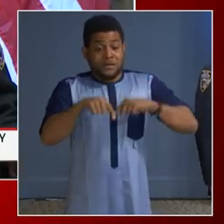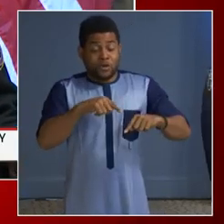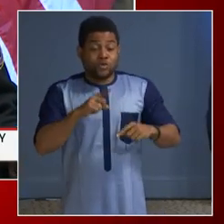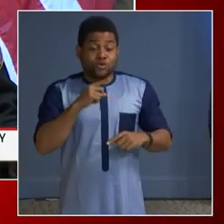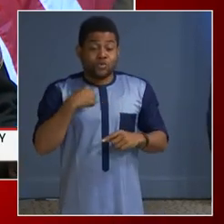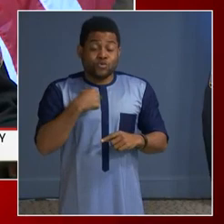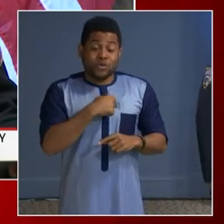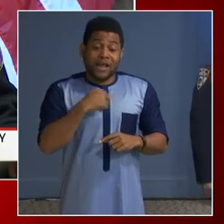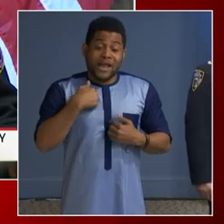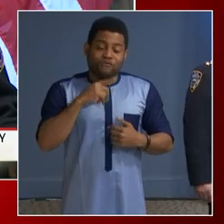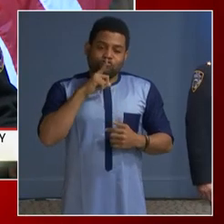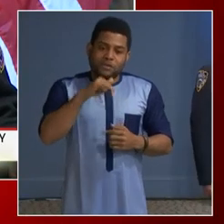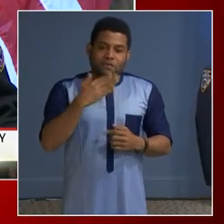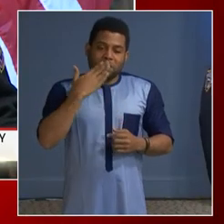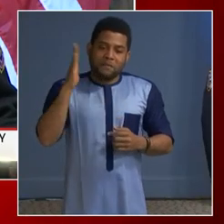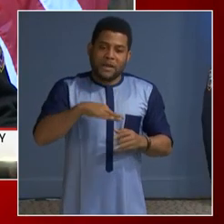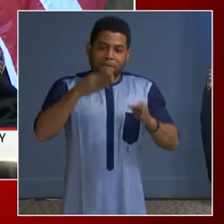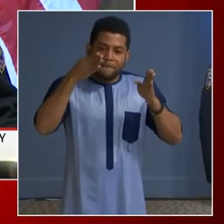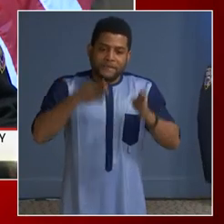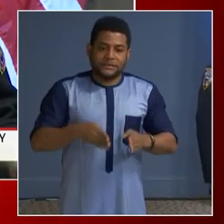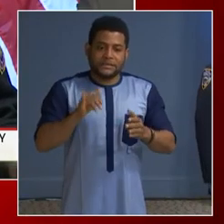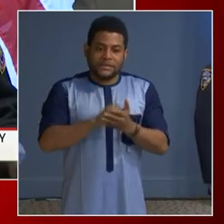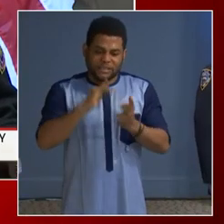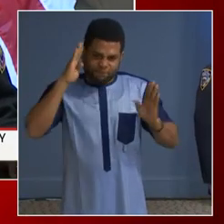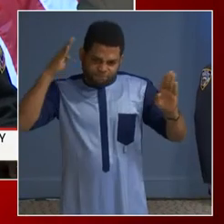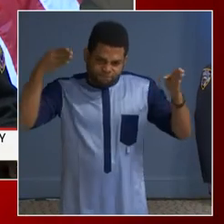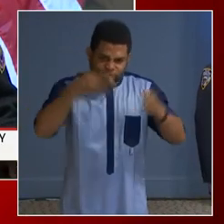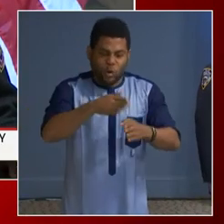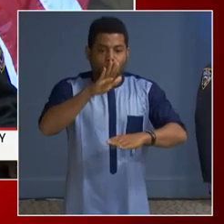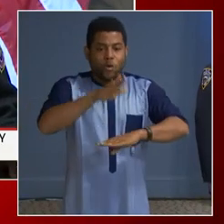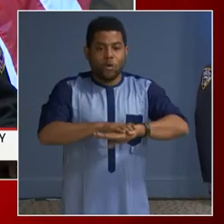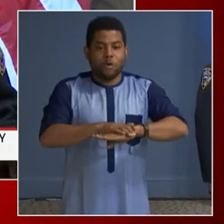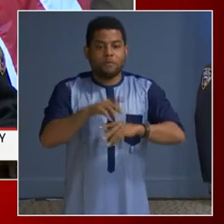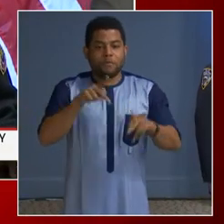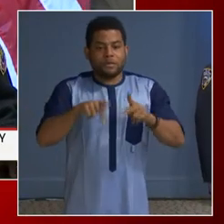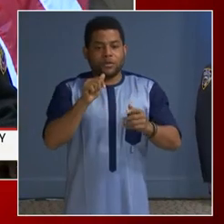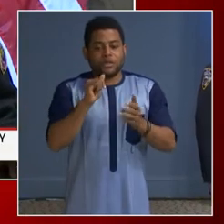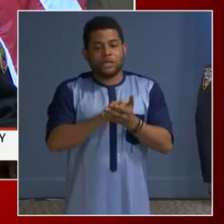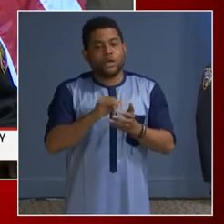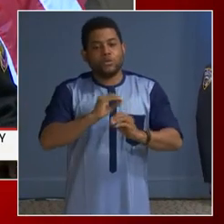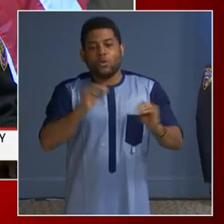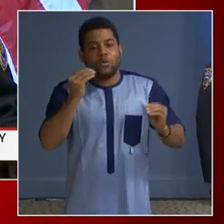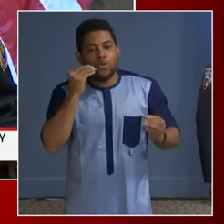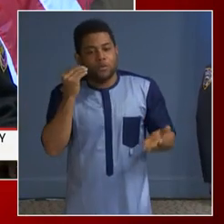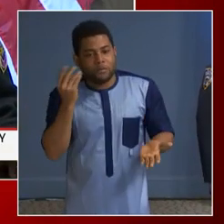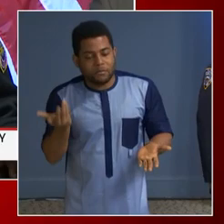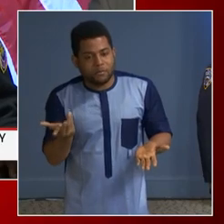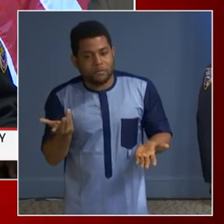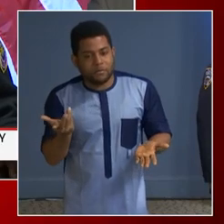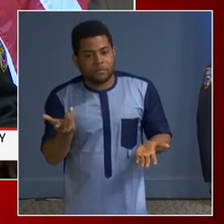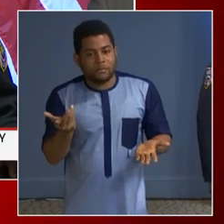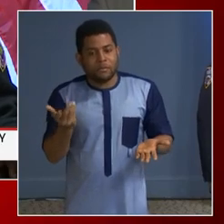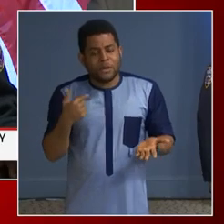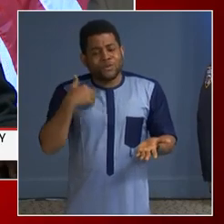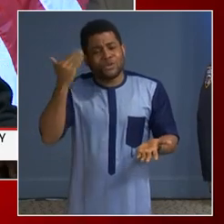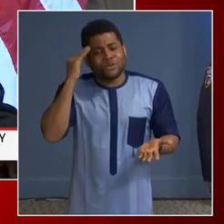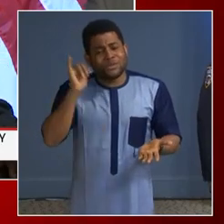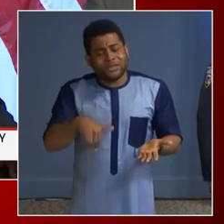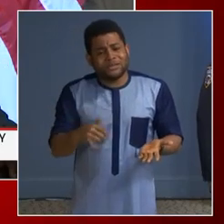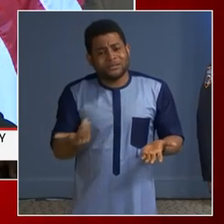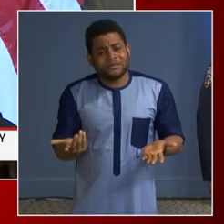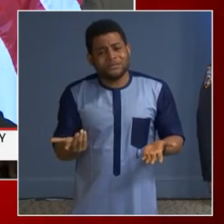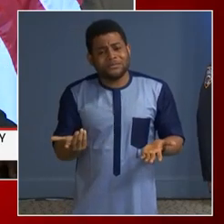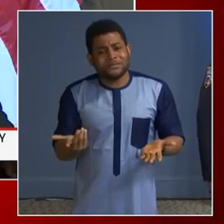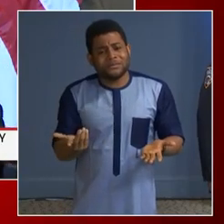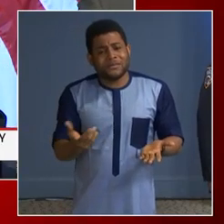targeting our unhoused residents. We know that. And we know that as a result of the actions